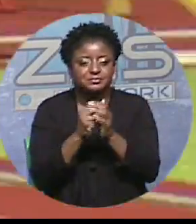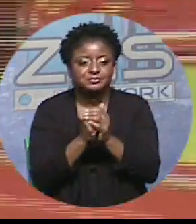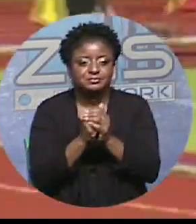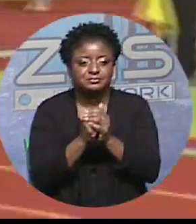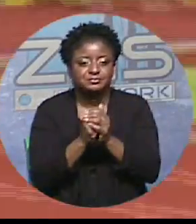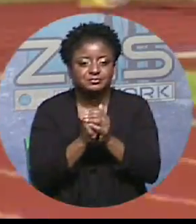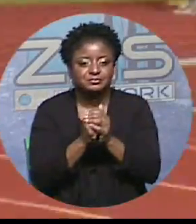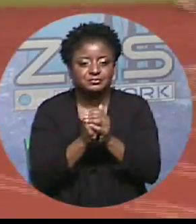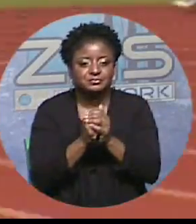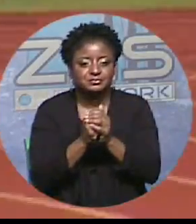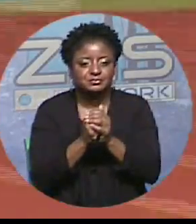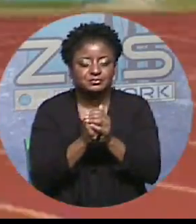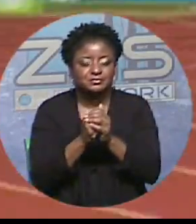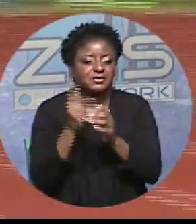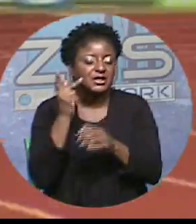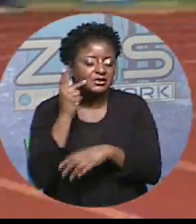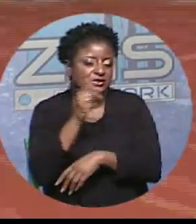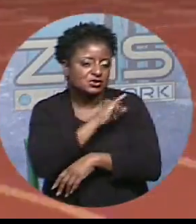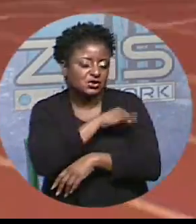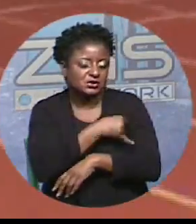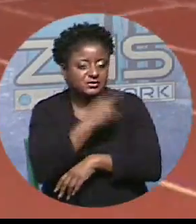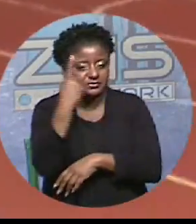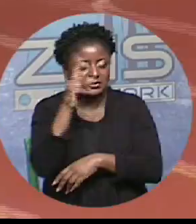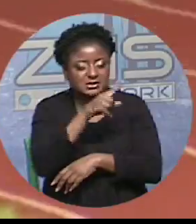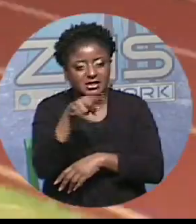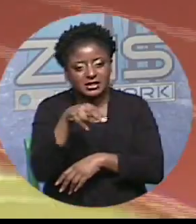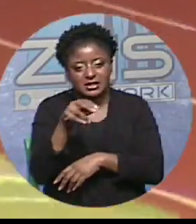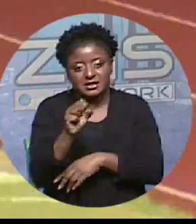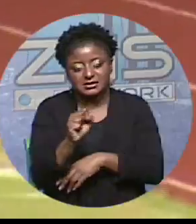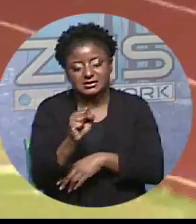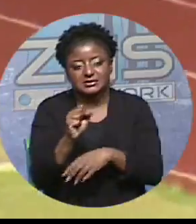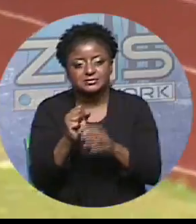taking place, I'm Kelsey Johnson, ZNS Total Sports.